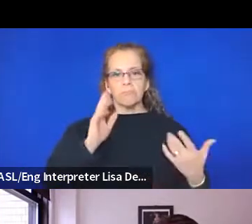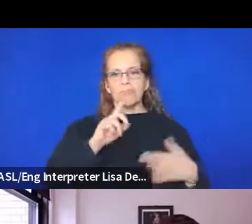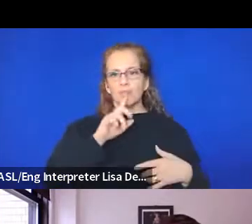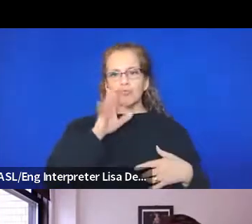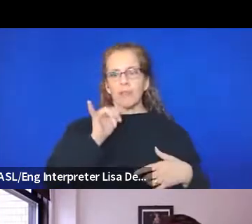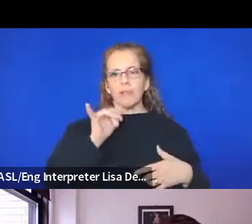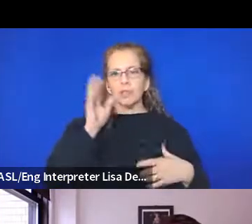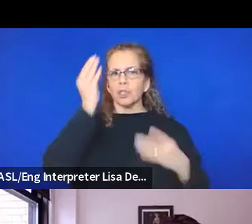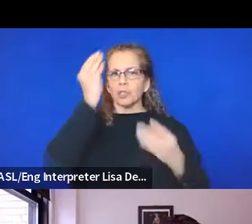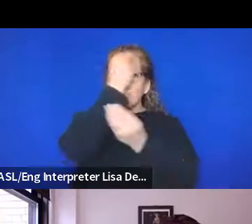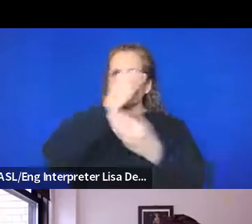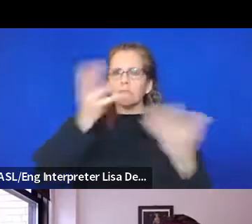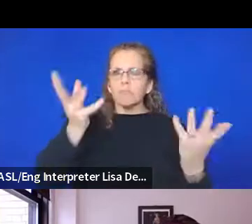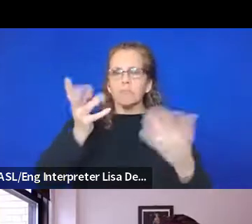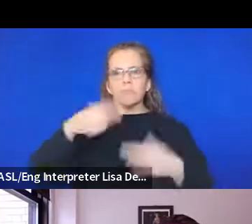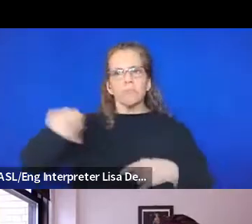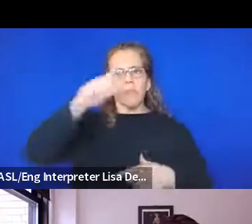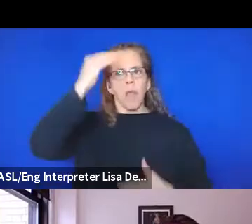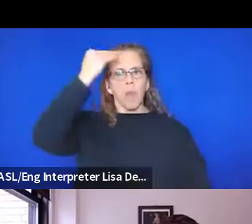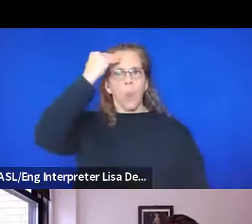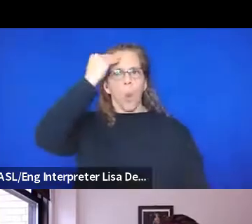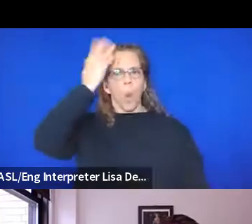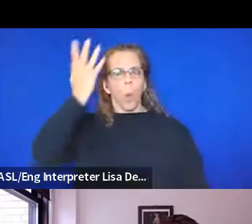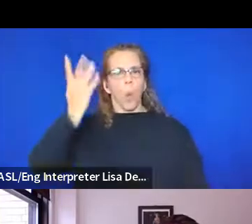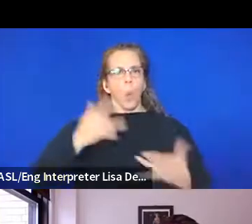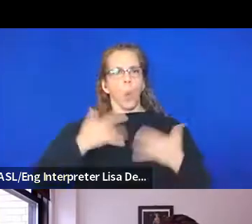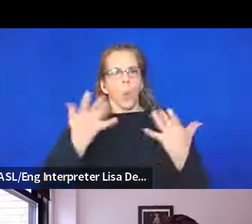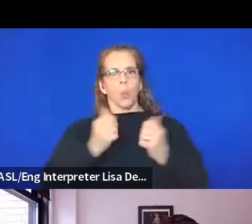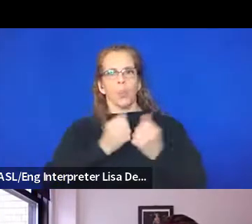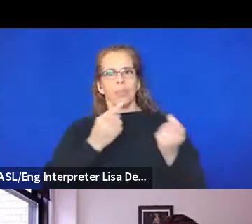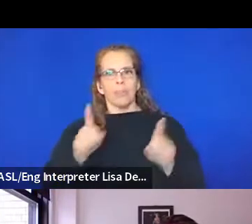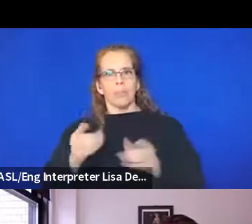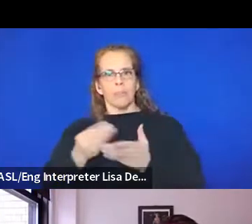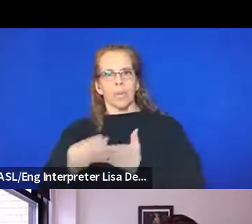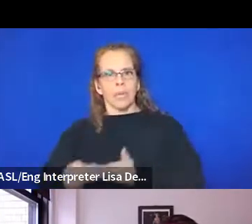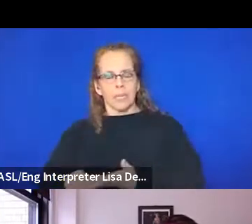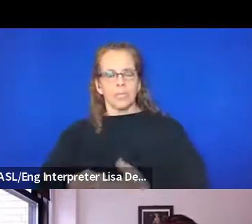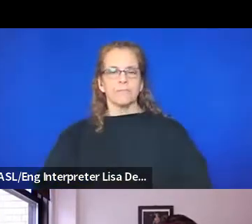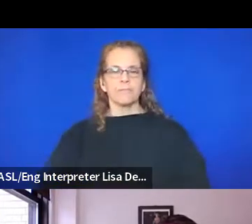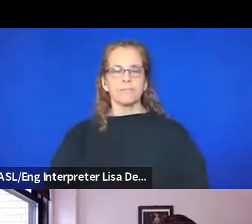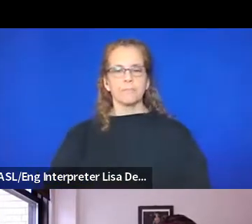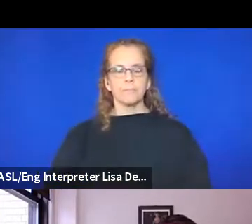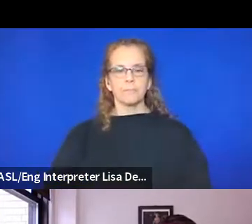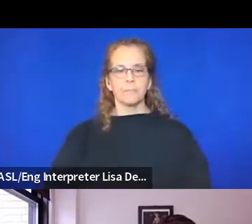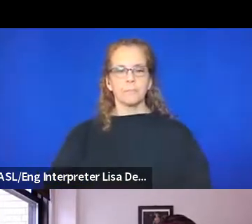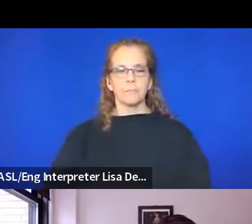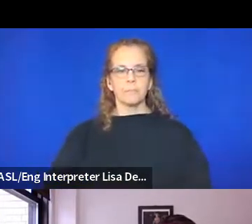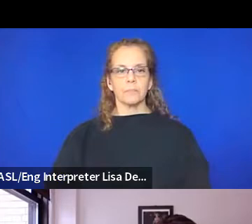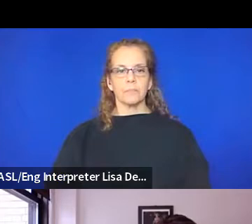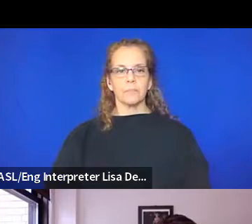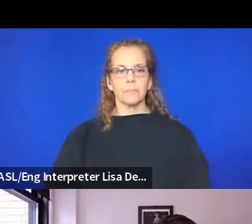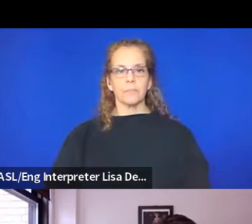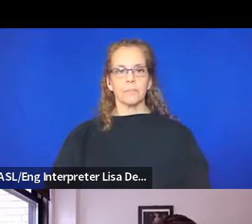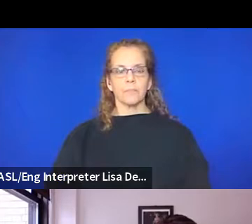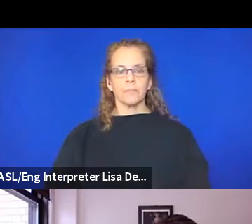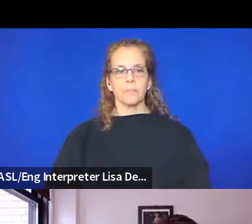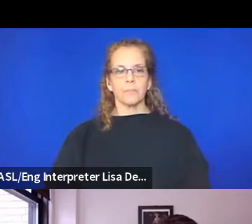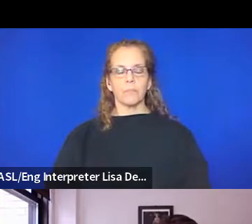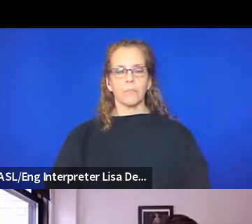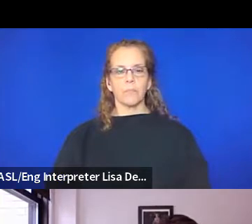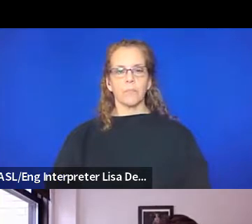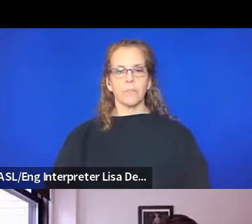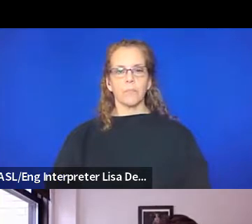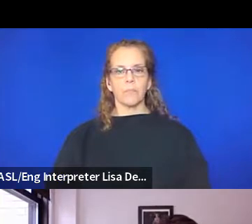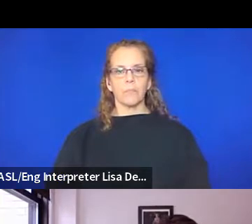informing everybody, so everybody knows what's happening. But also I want to, the sort of the